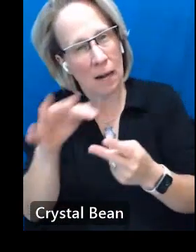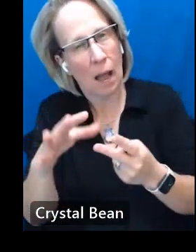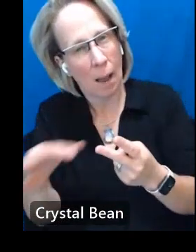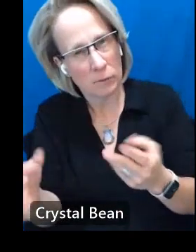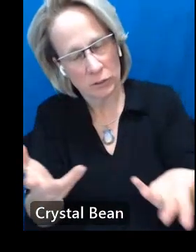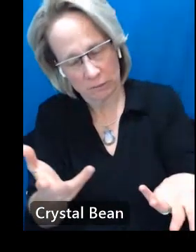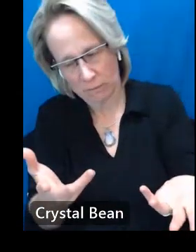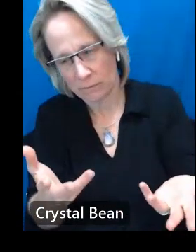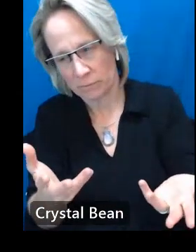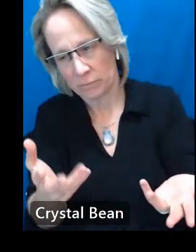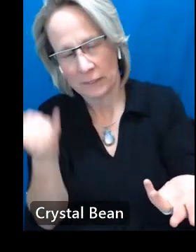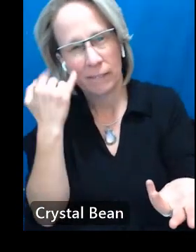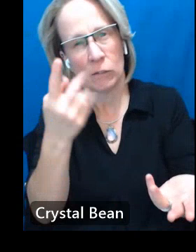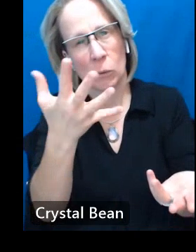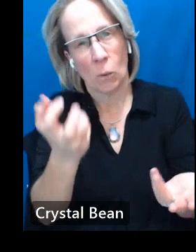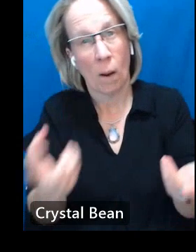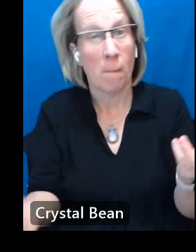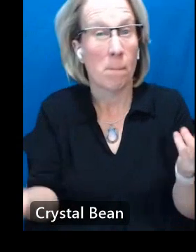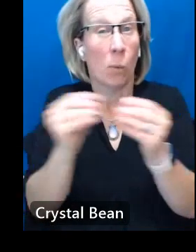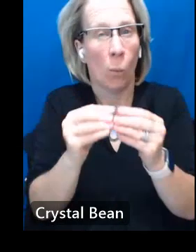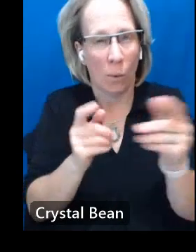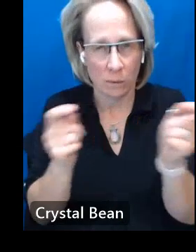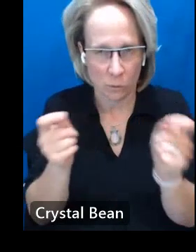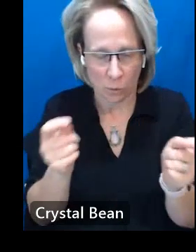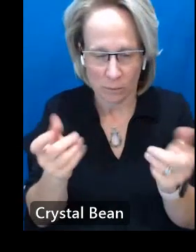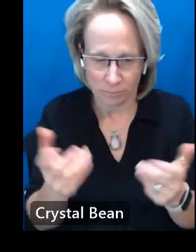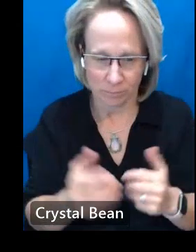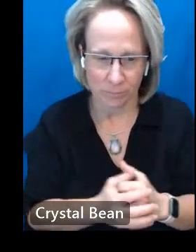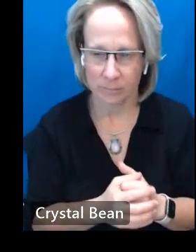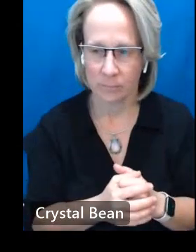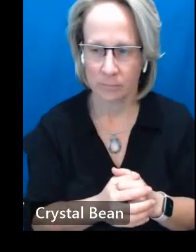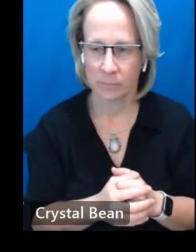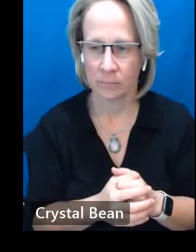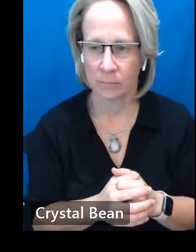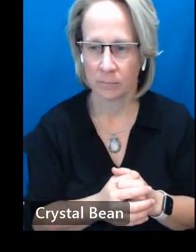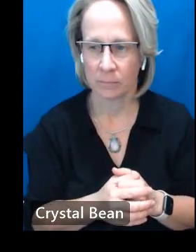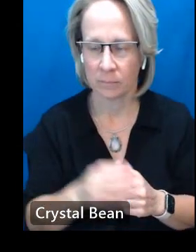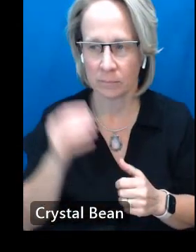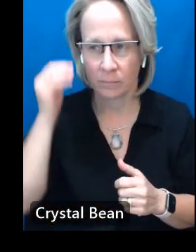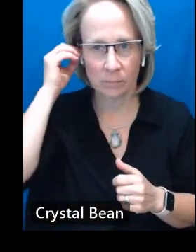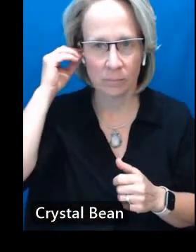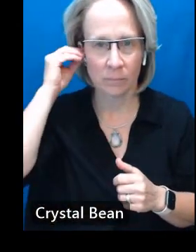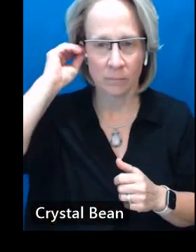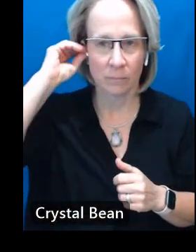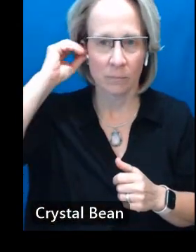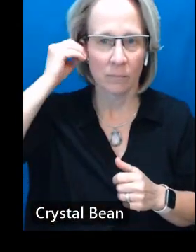extra level of control.